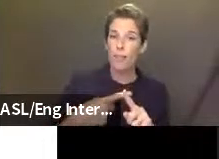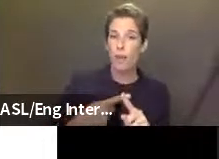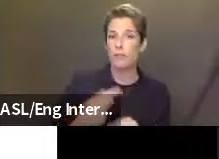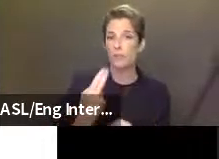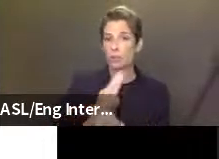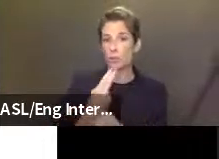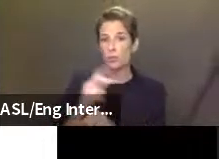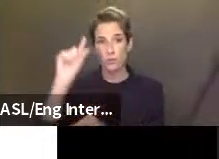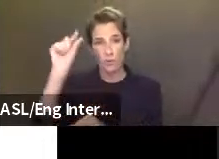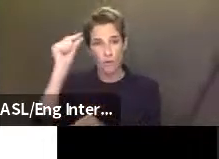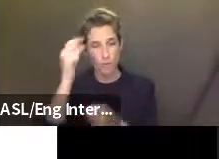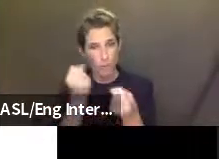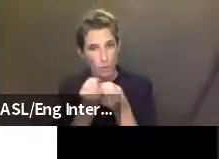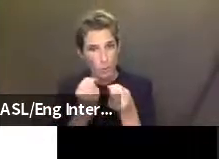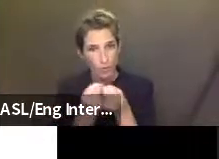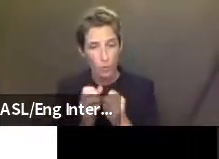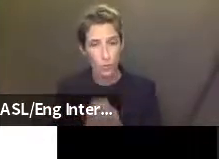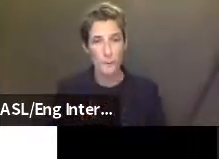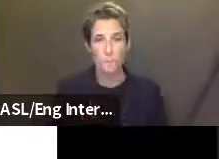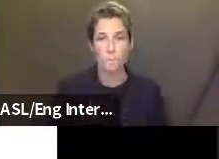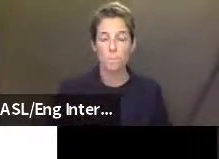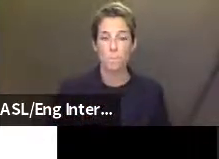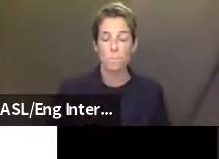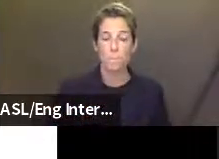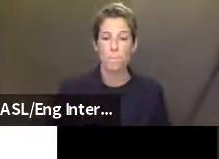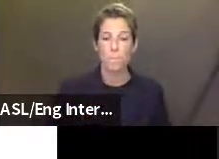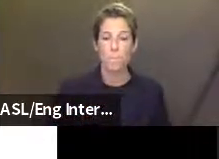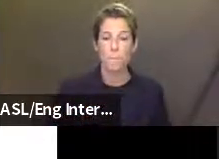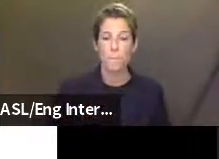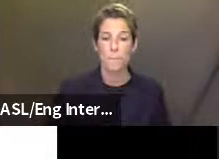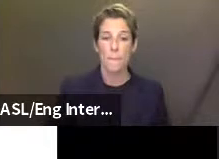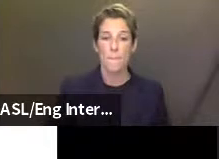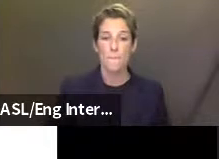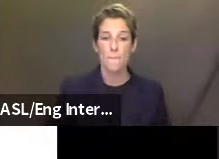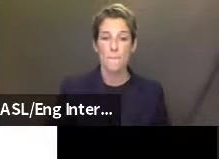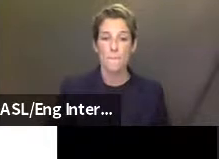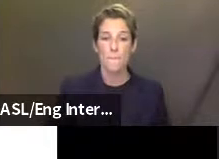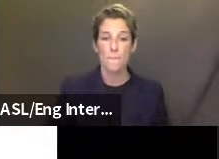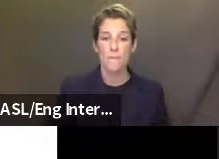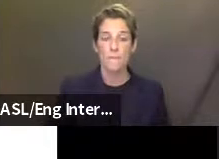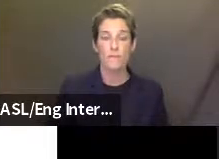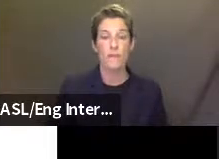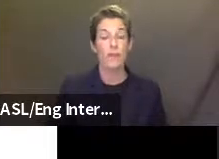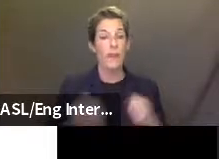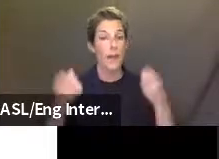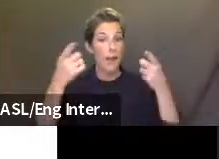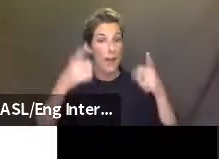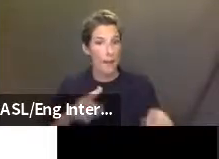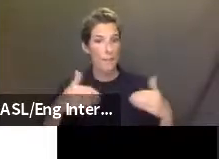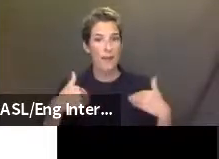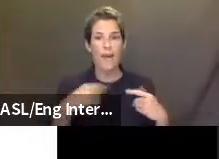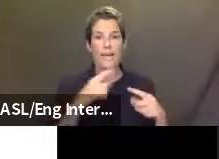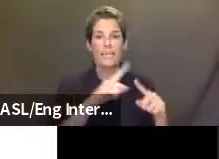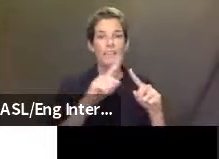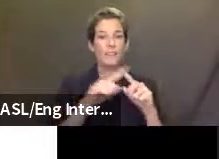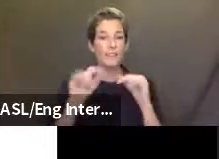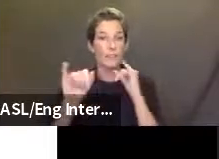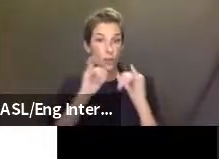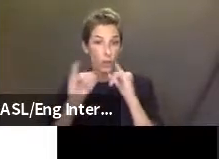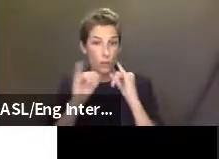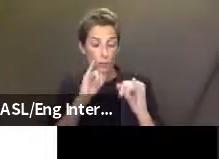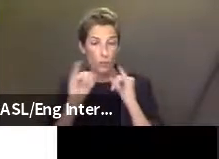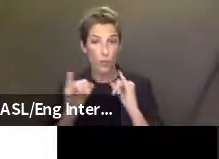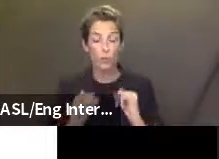Willpower that featured a large close-up of my face, wearing makeup and earrings to offset that I had lost part of my skull.